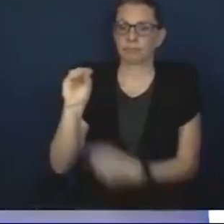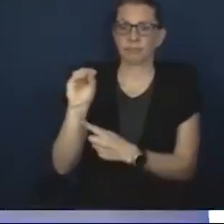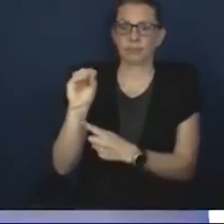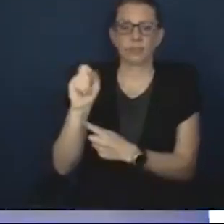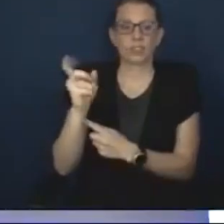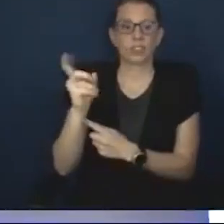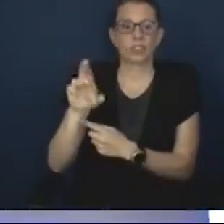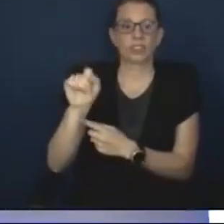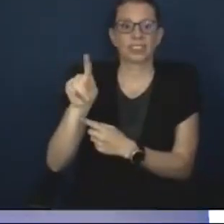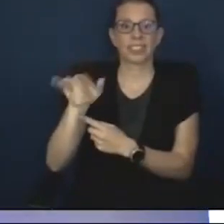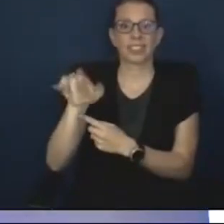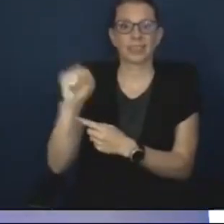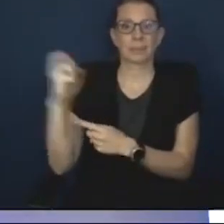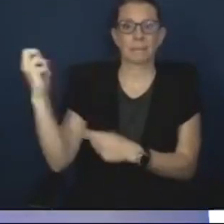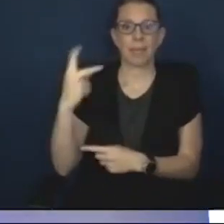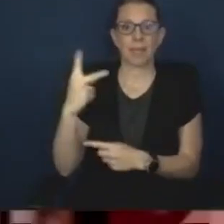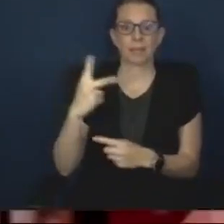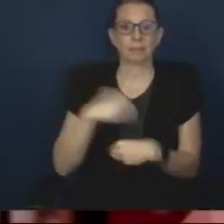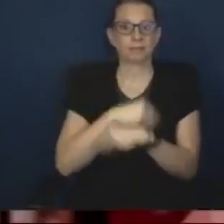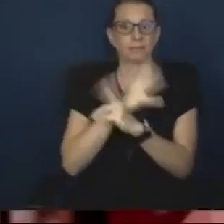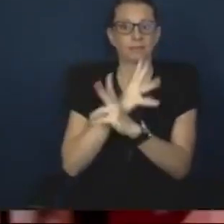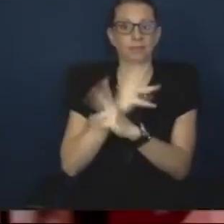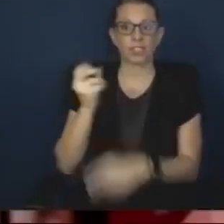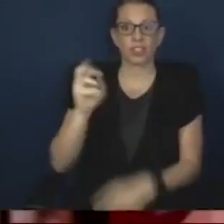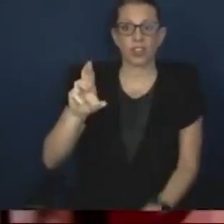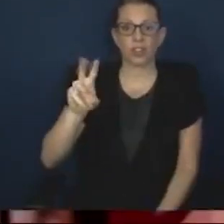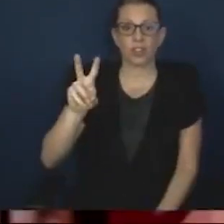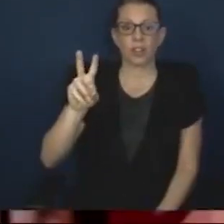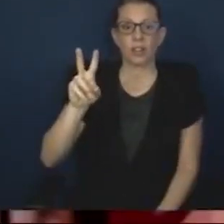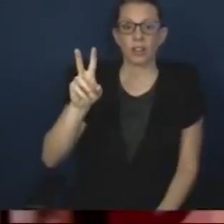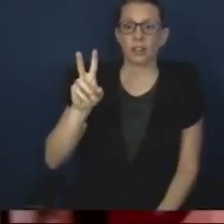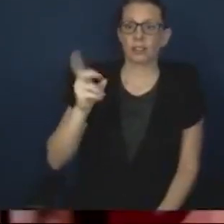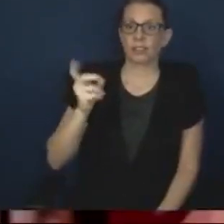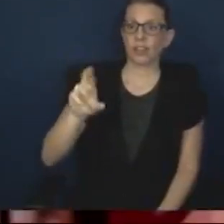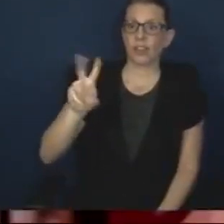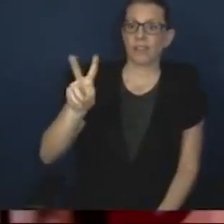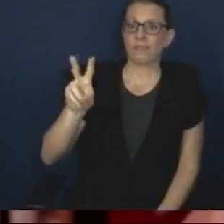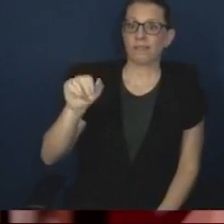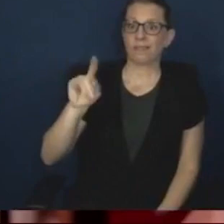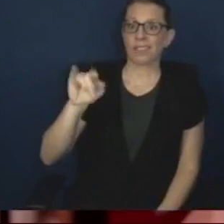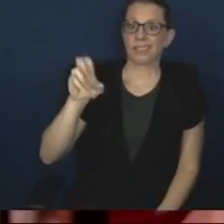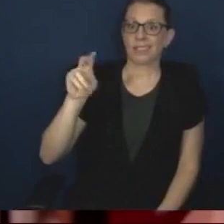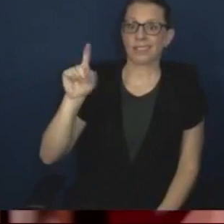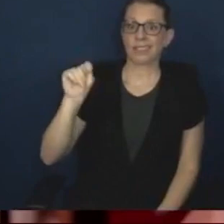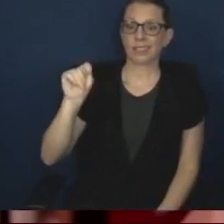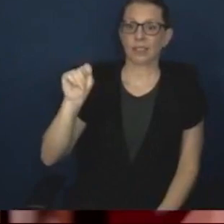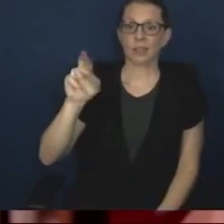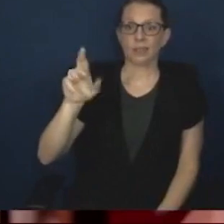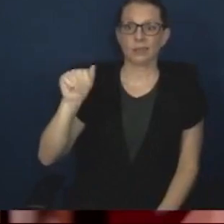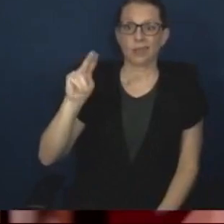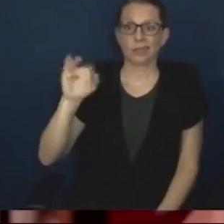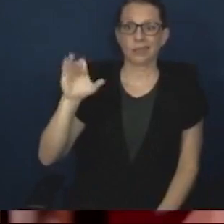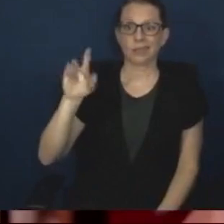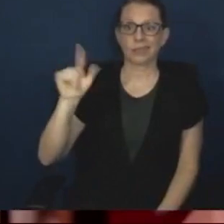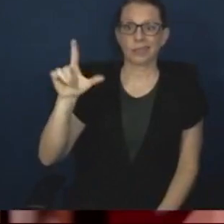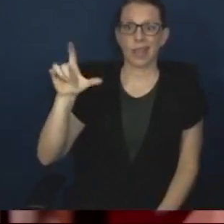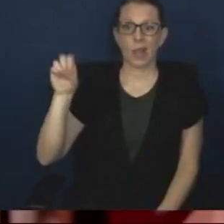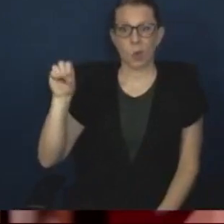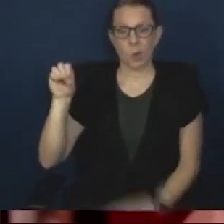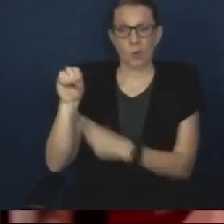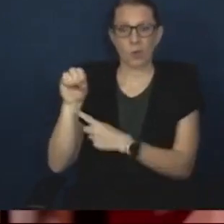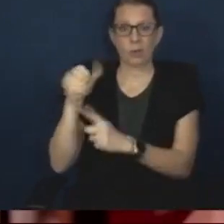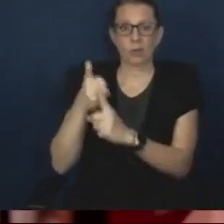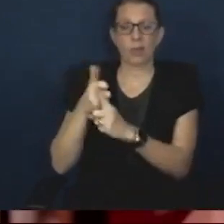joining us virtually is Dr. Vincent Racaniello. Yeah. He is a microbiologist at Columbia University and host of This Week in